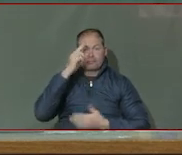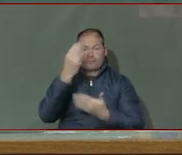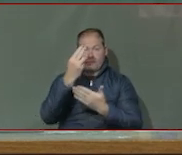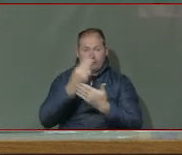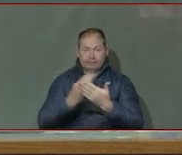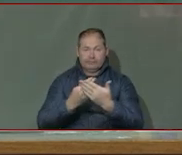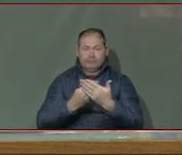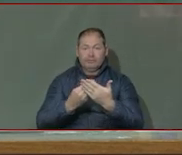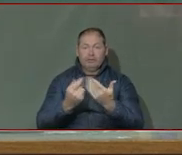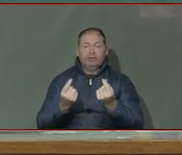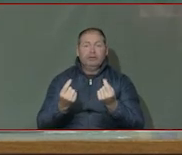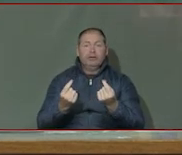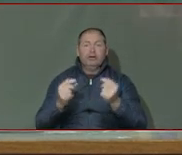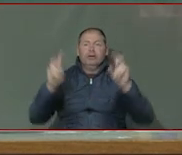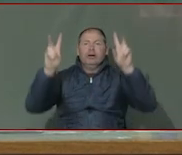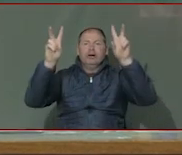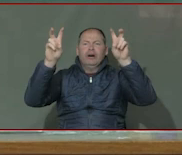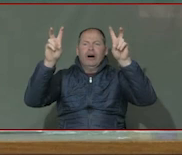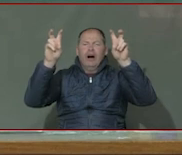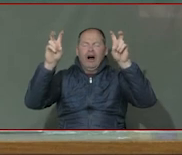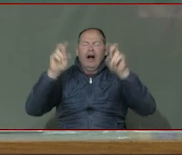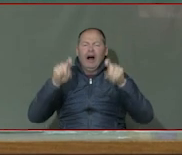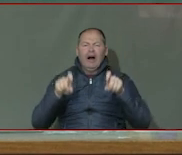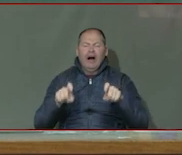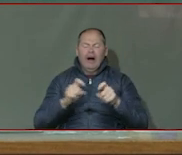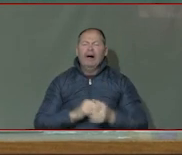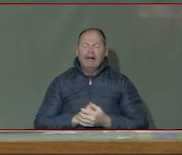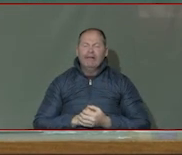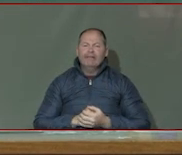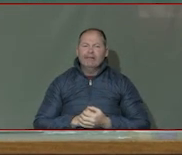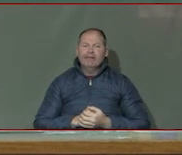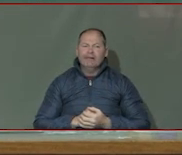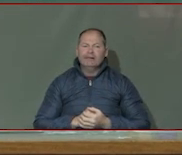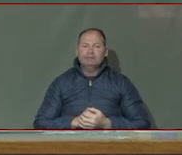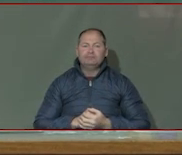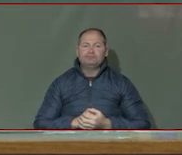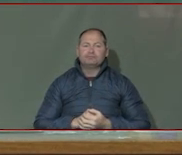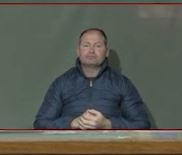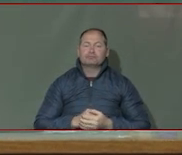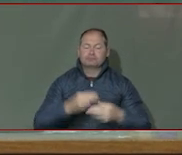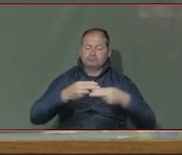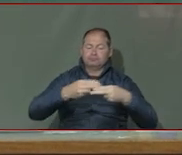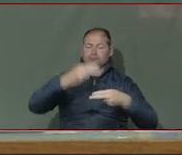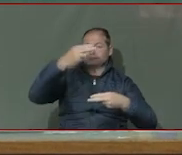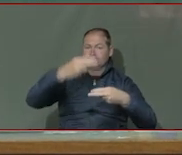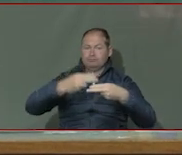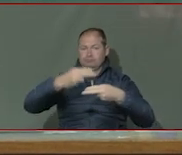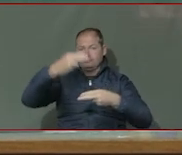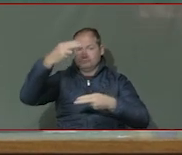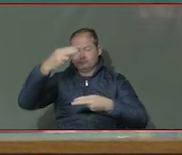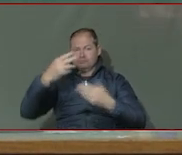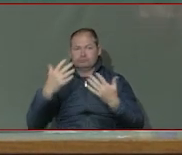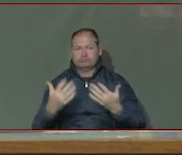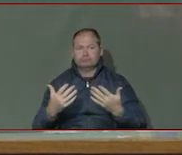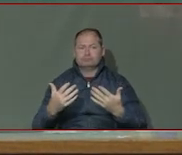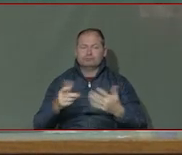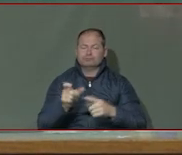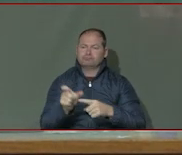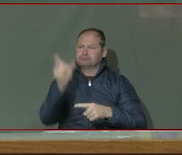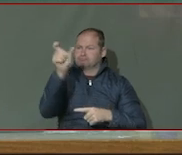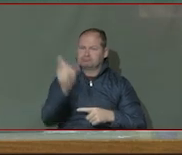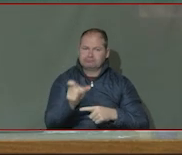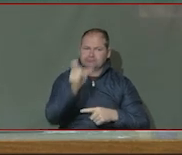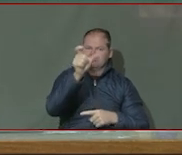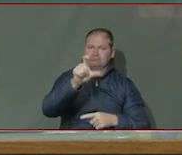draw the correct type of graph. You know the difference between a bar graph and a histogram, all those you need to know.